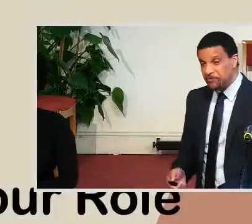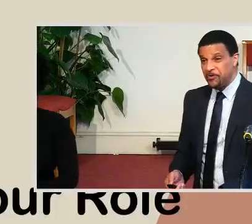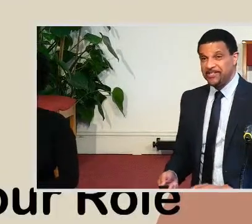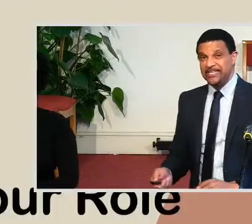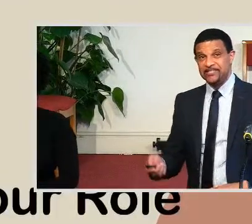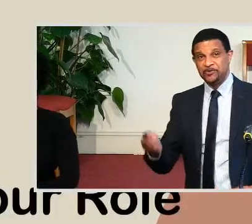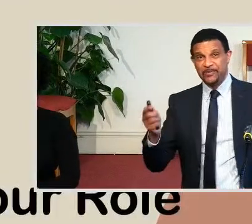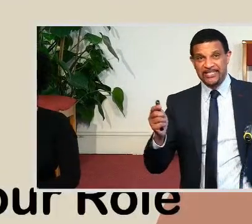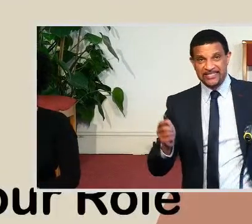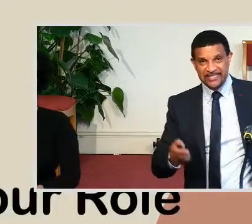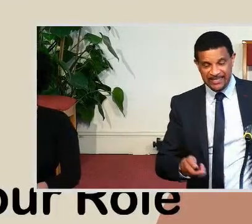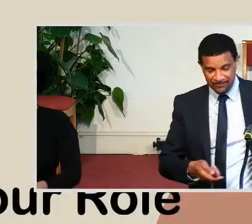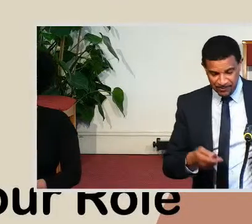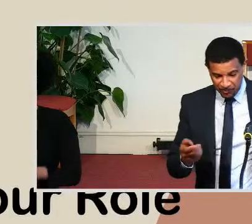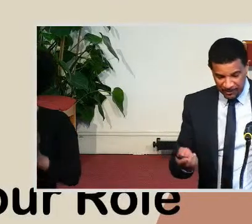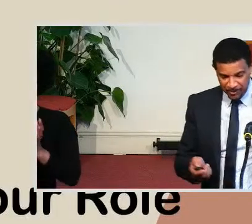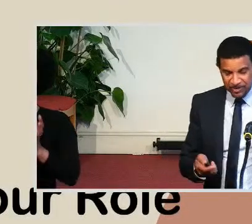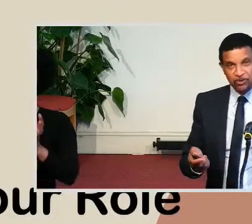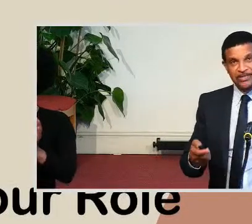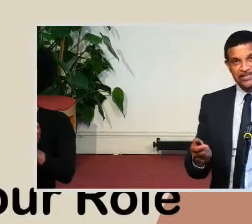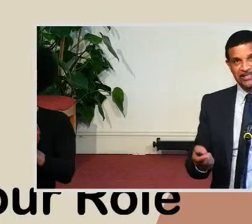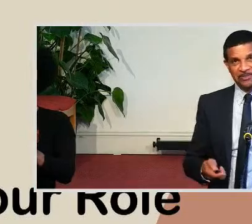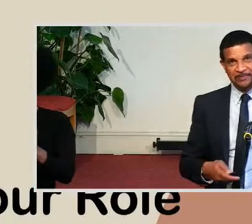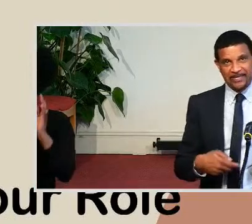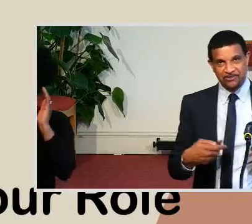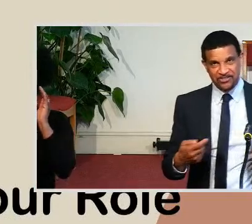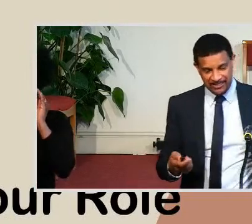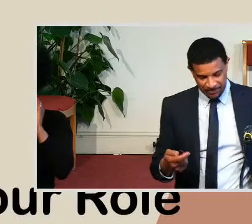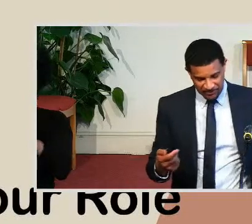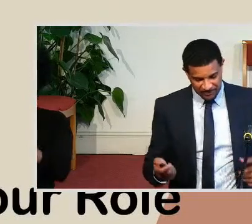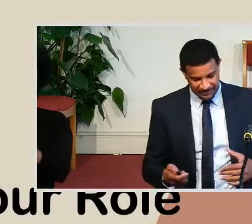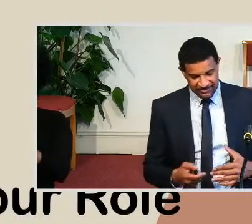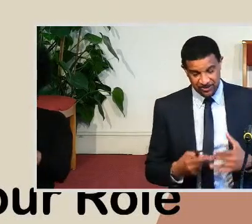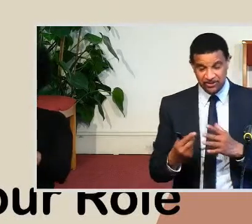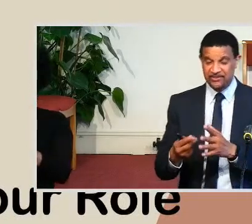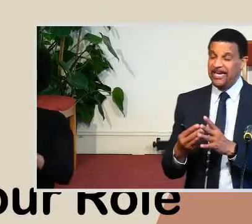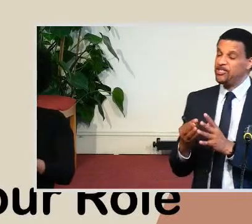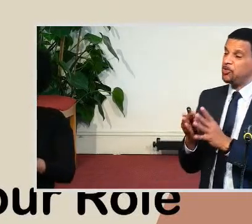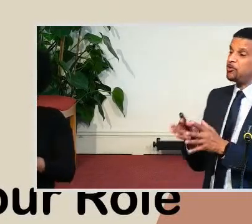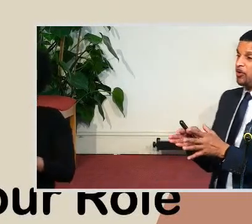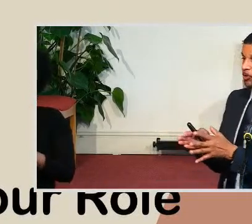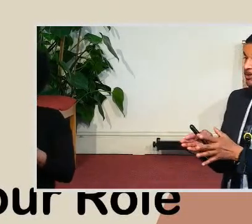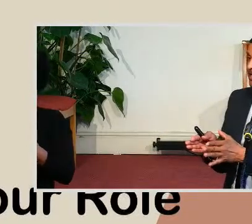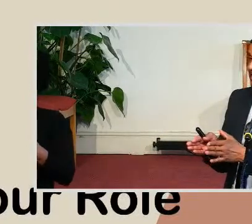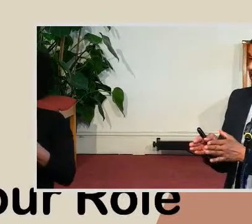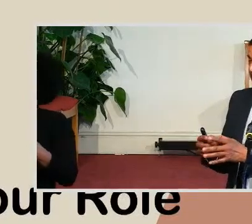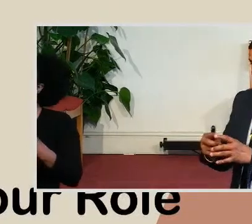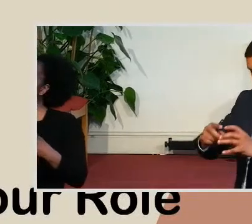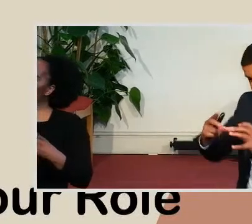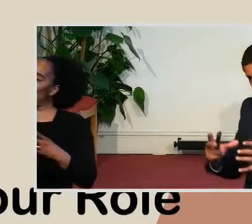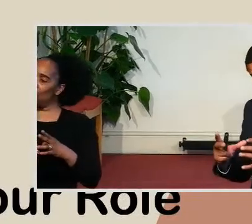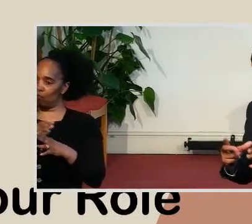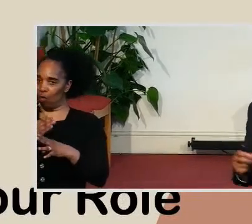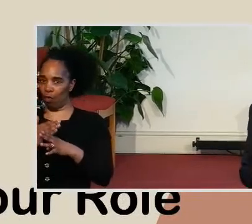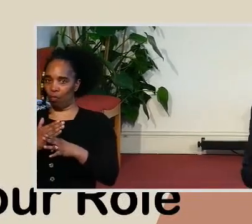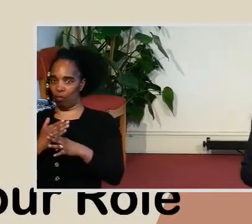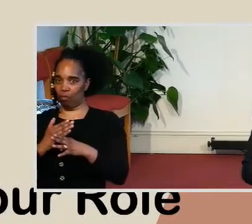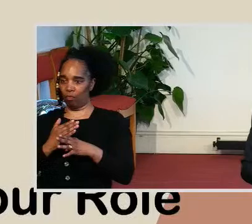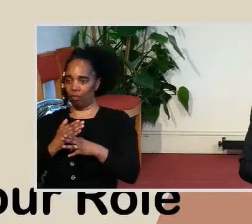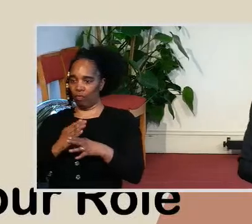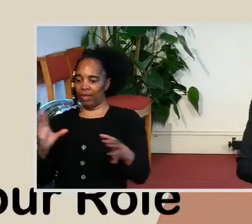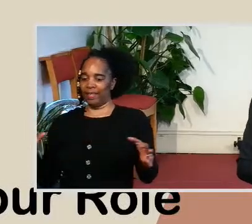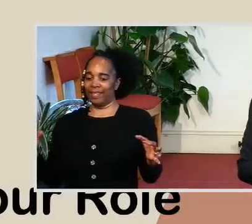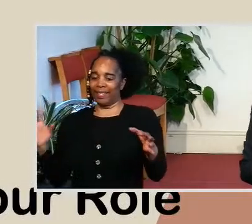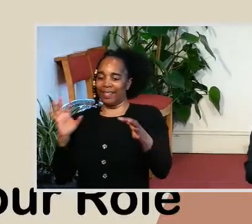Okay, so for the next few minutes, we're going to be talking a little bit about possibilities and your role, and we're going to frame that in